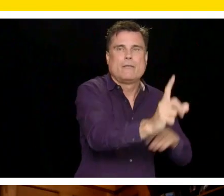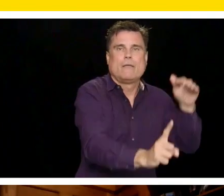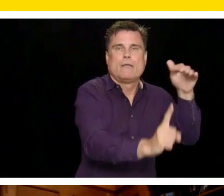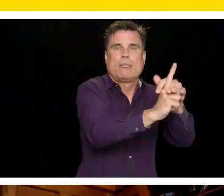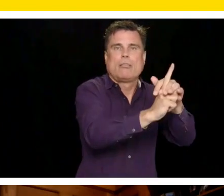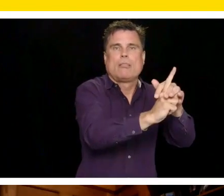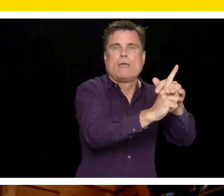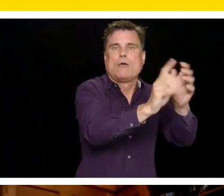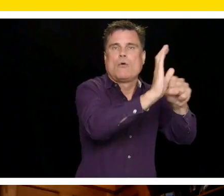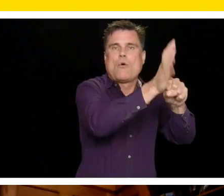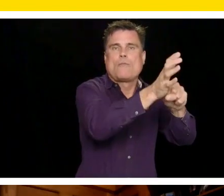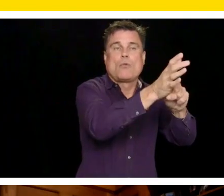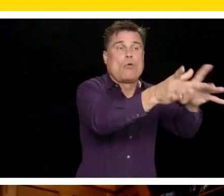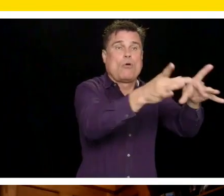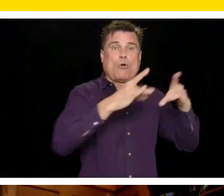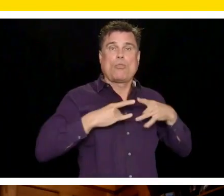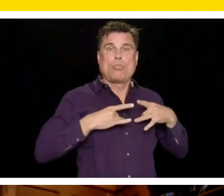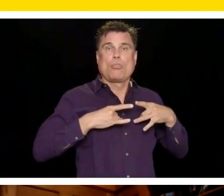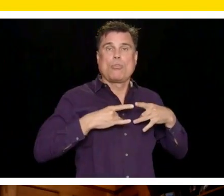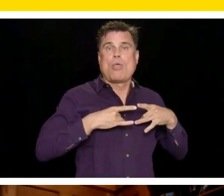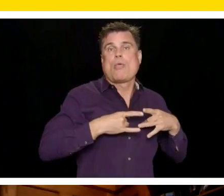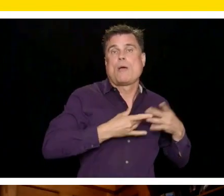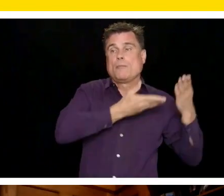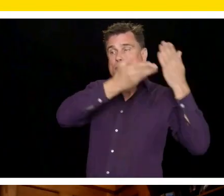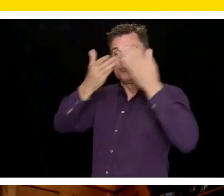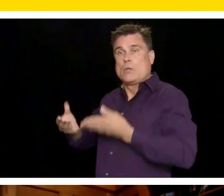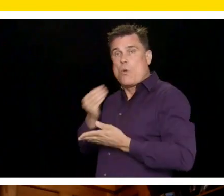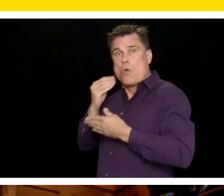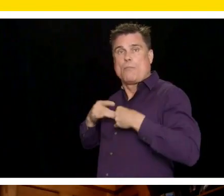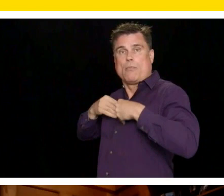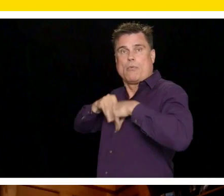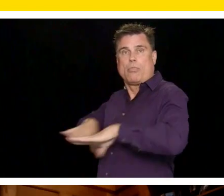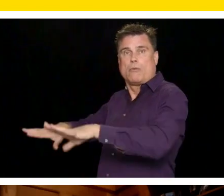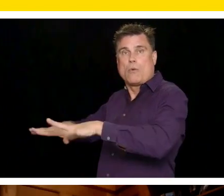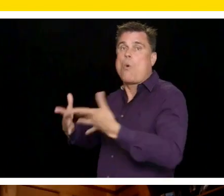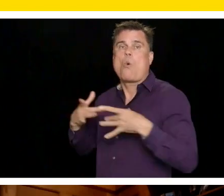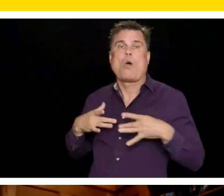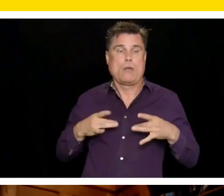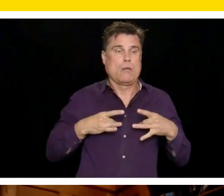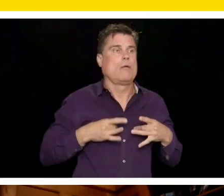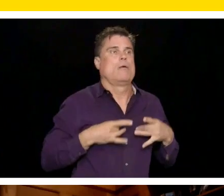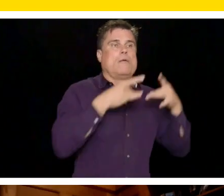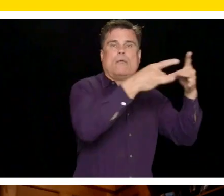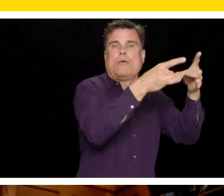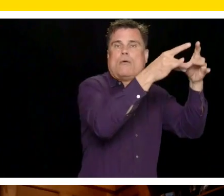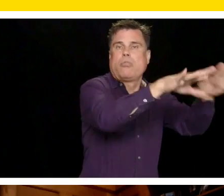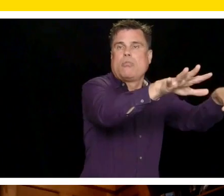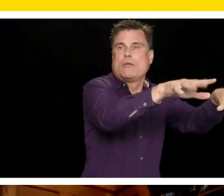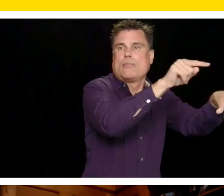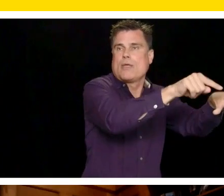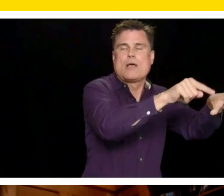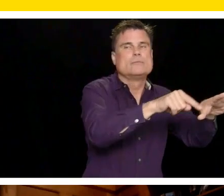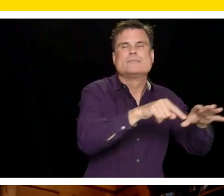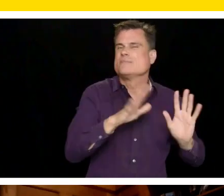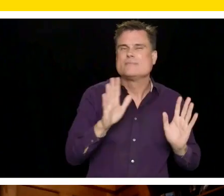closer to home. And so a lot of people might not know all of the amazing attractions that are in